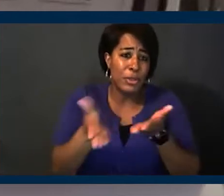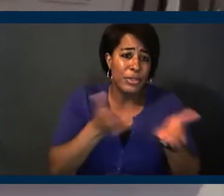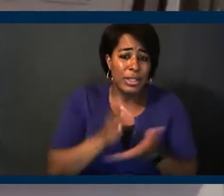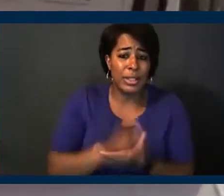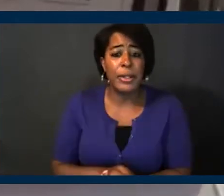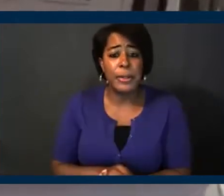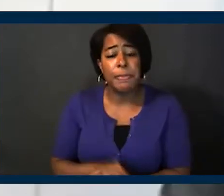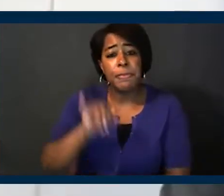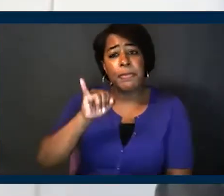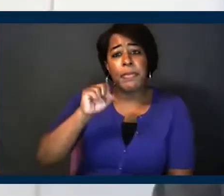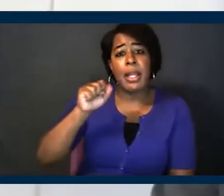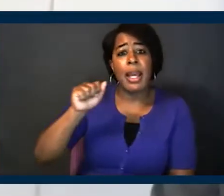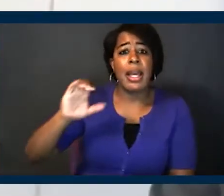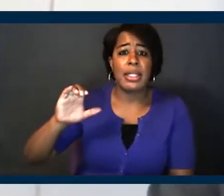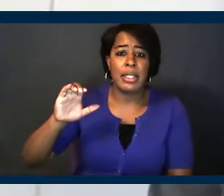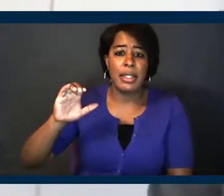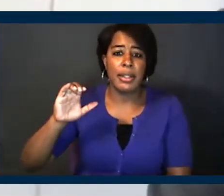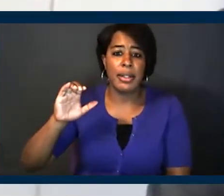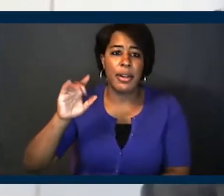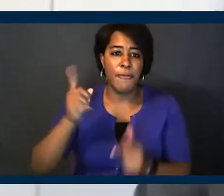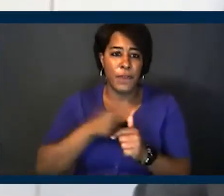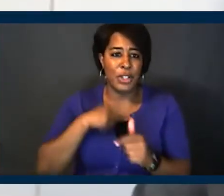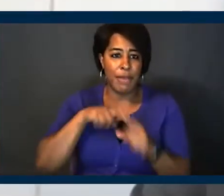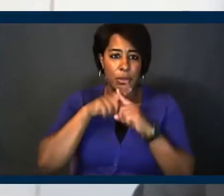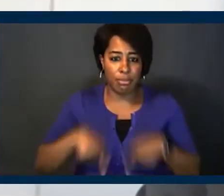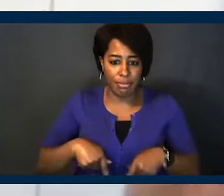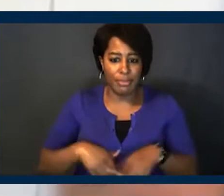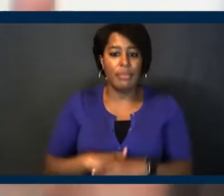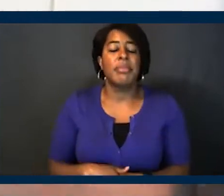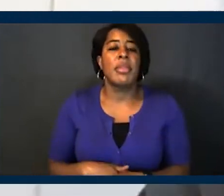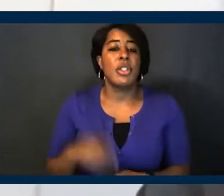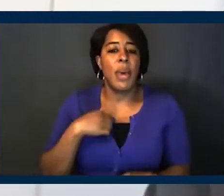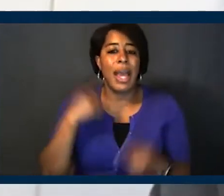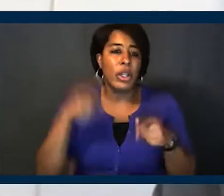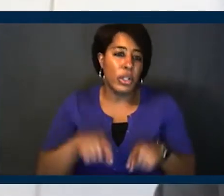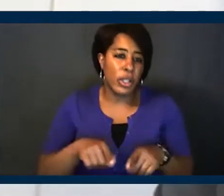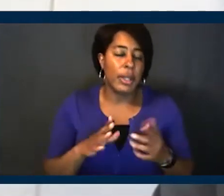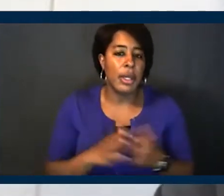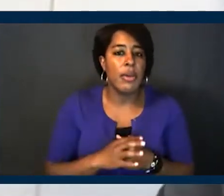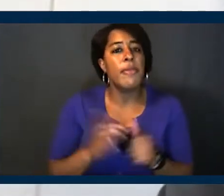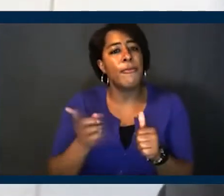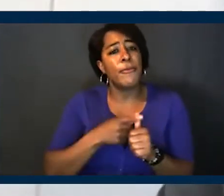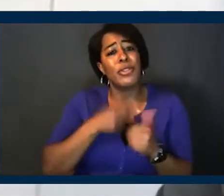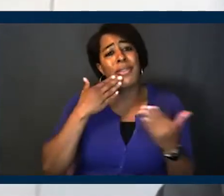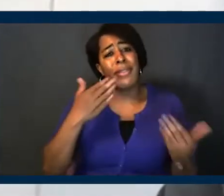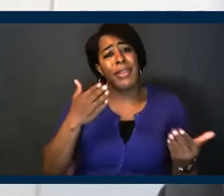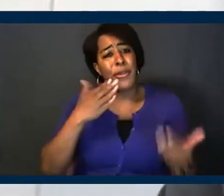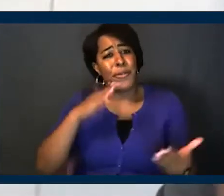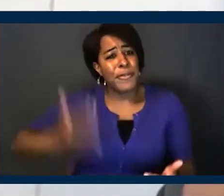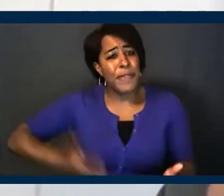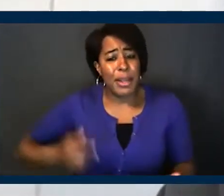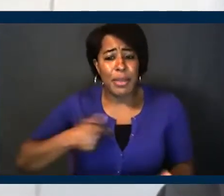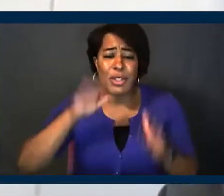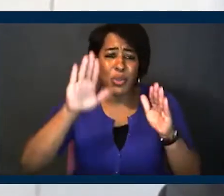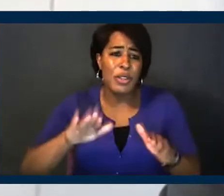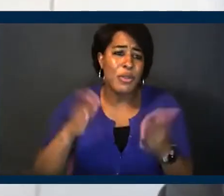Oh, you're on mute. I'm first going to come off mute. I agree. First of all, thank you all for having me. It's so great to be with you. And today's an